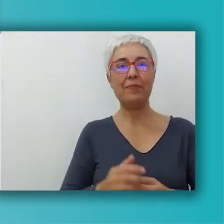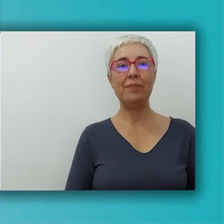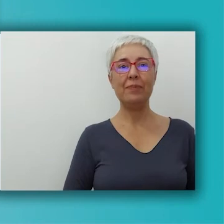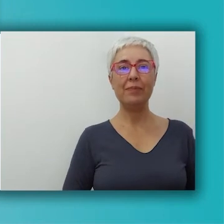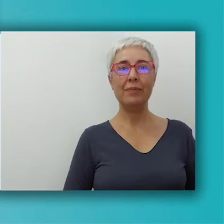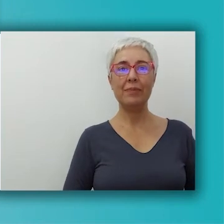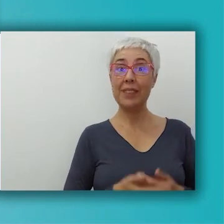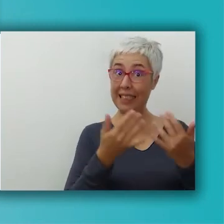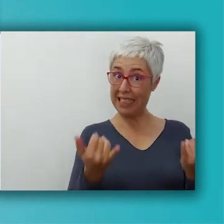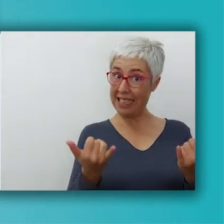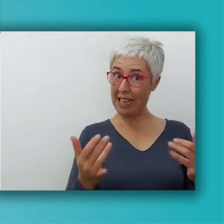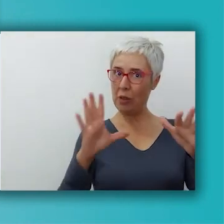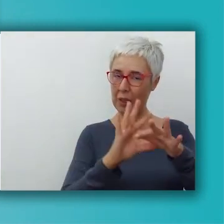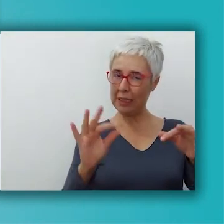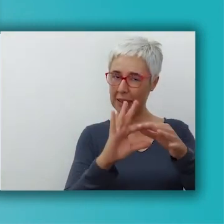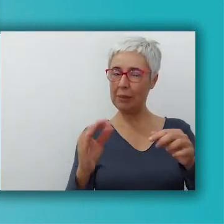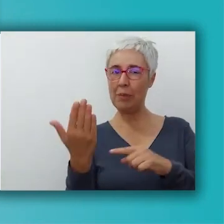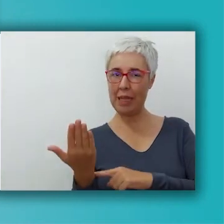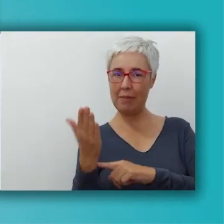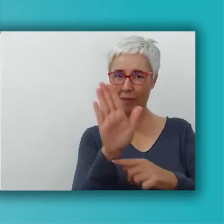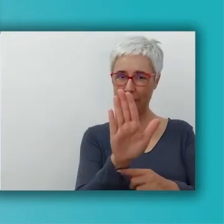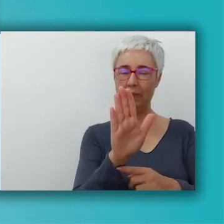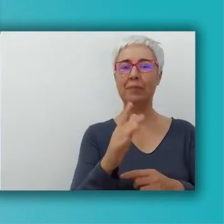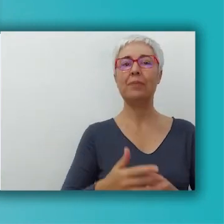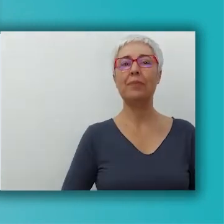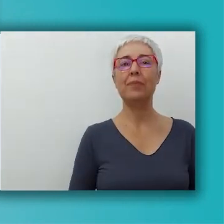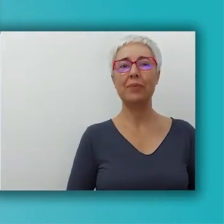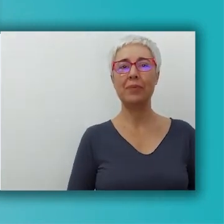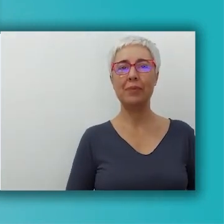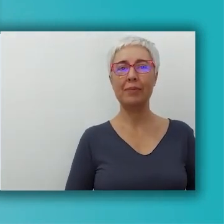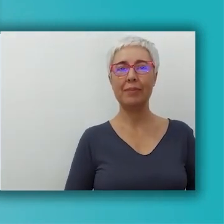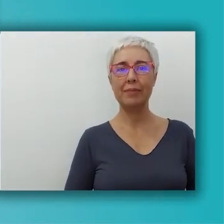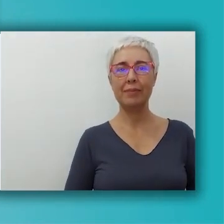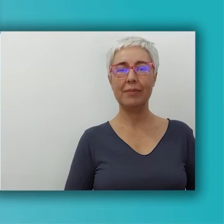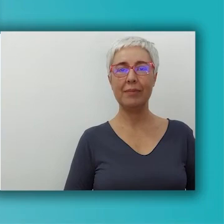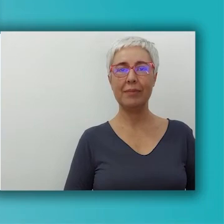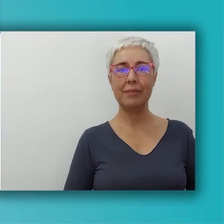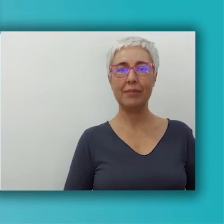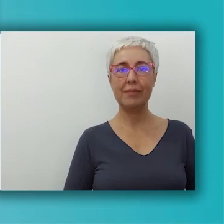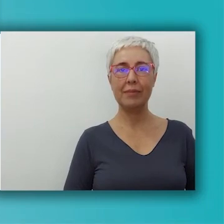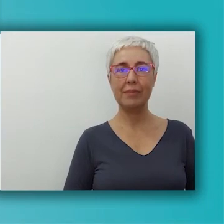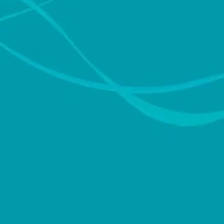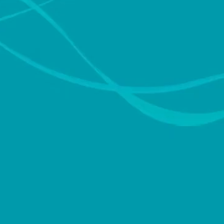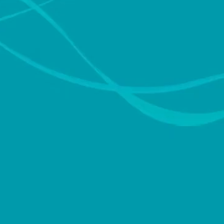sus familias. Nos lo presenta Natalia, la responsable de marketing de la startup.